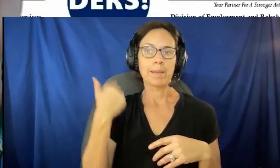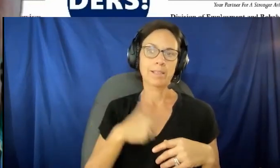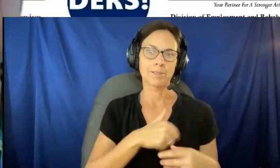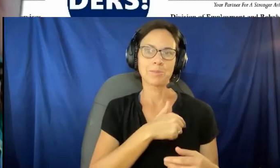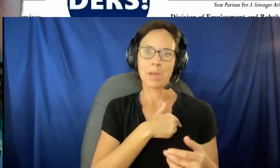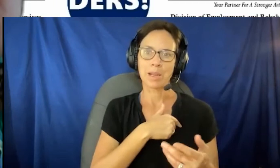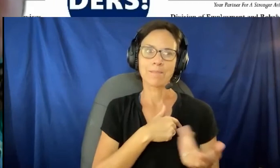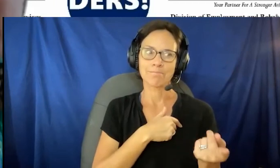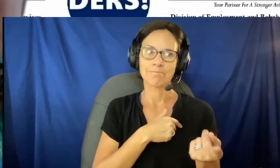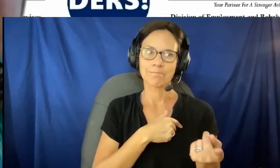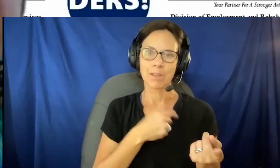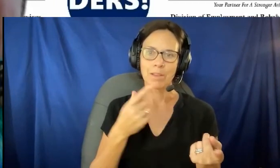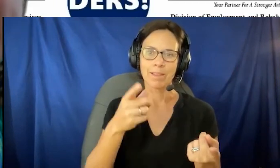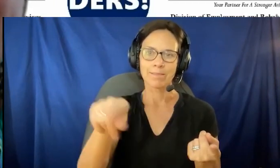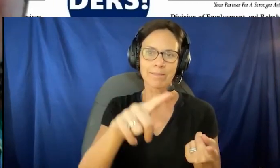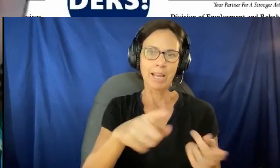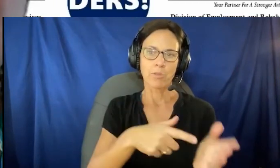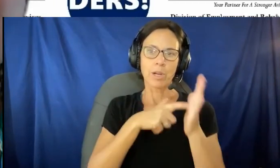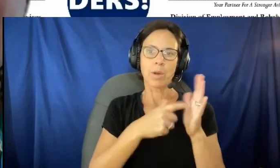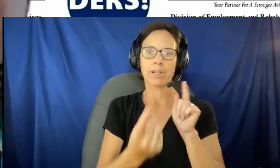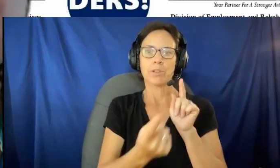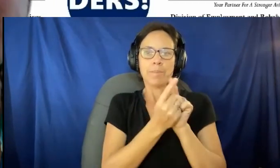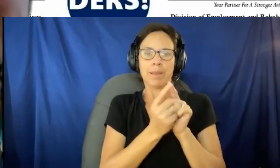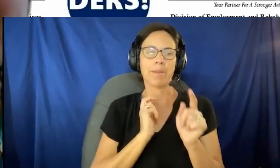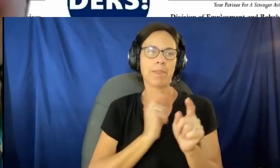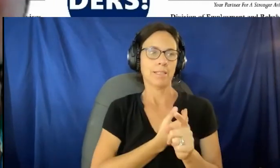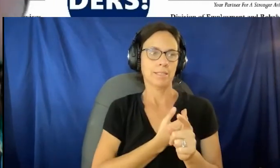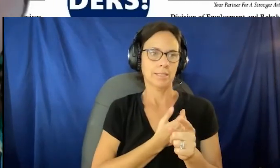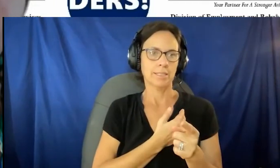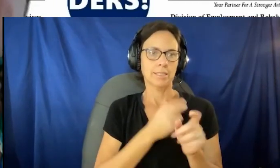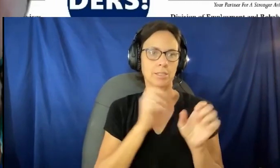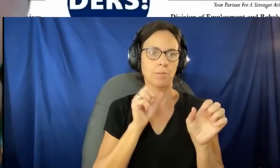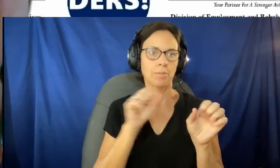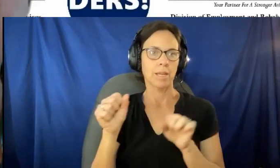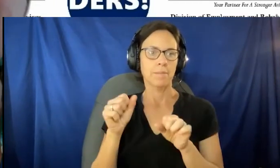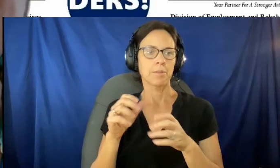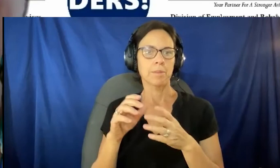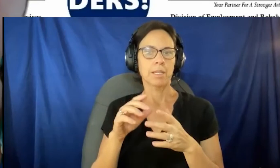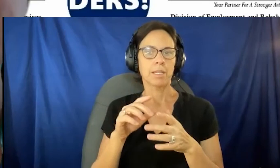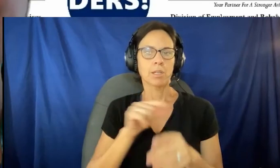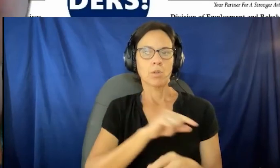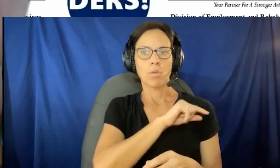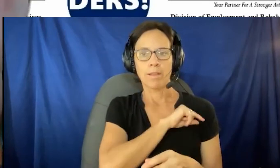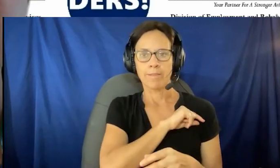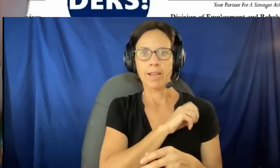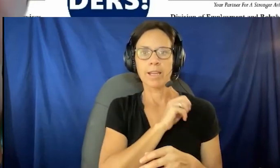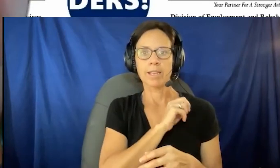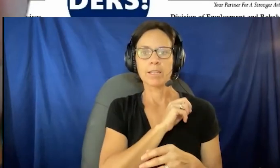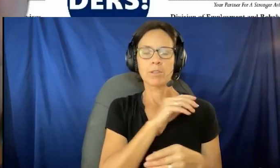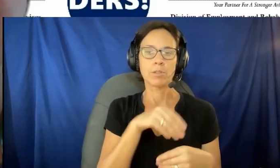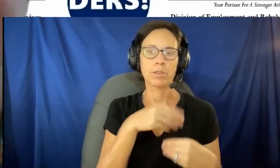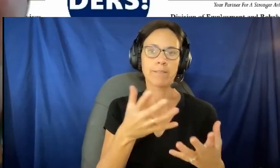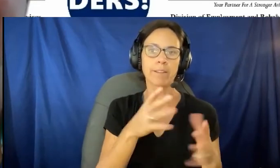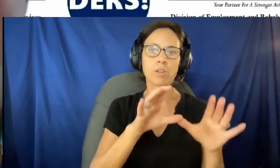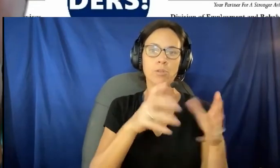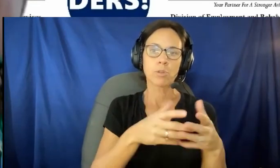to go in order to be qualified to receive group supported or center-based employment services